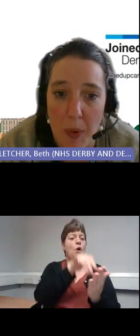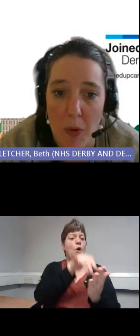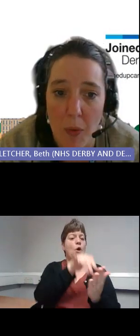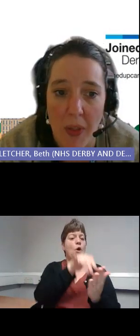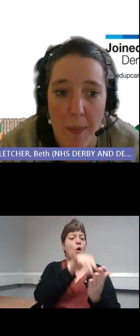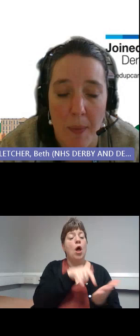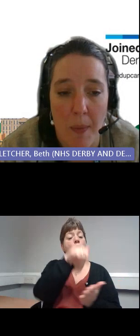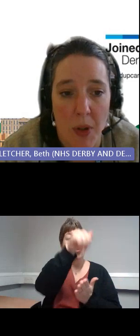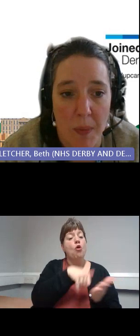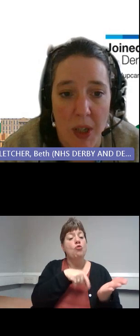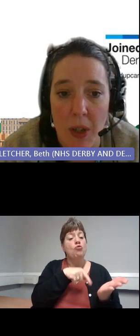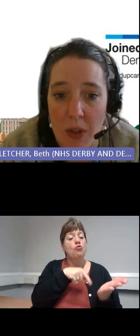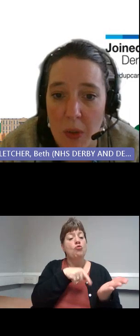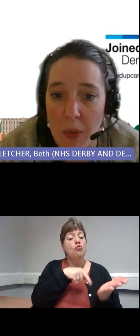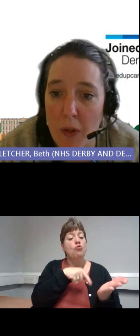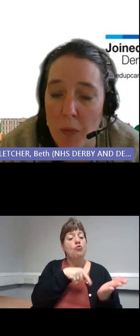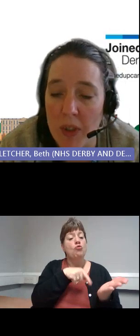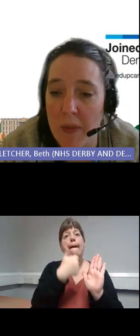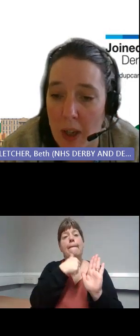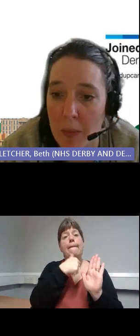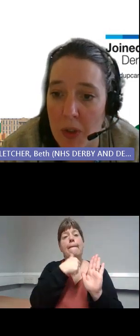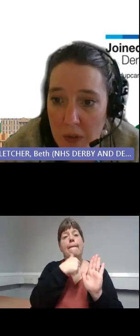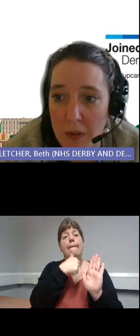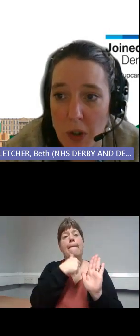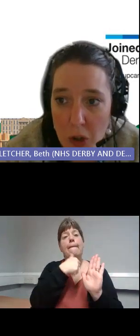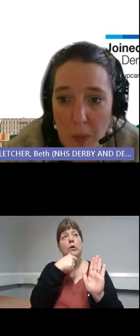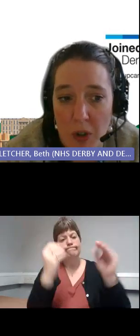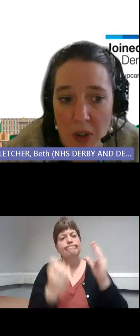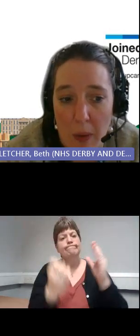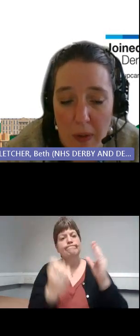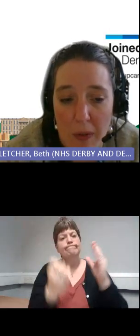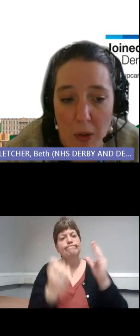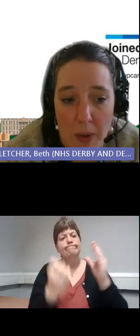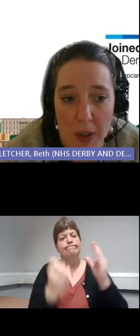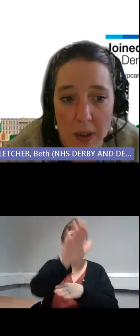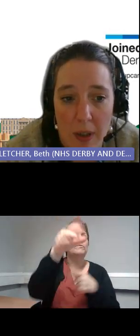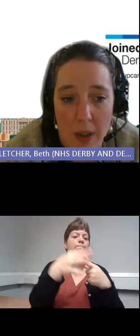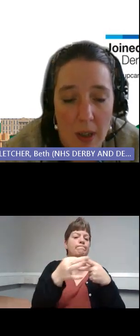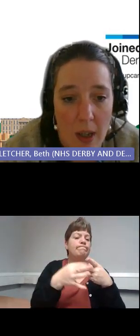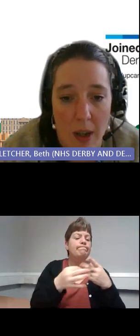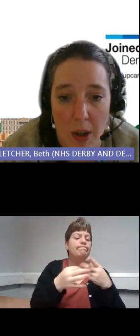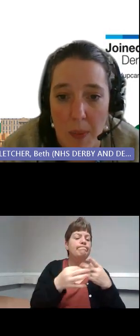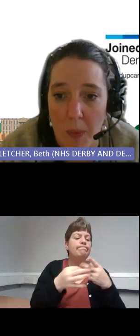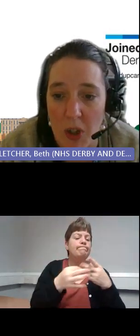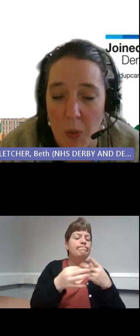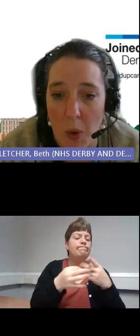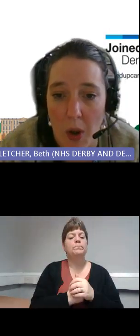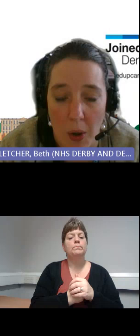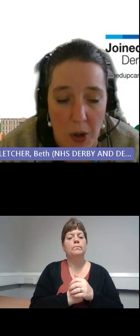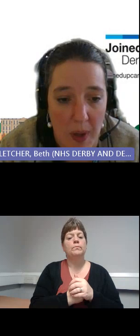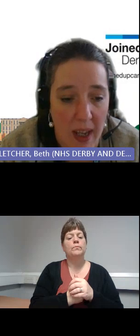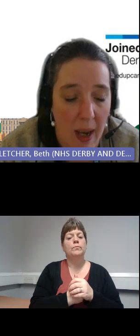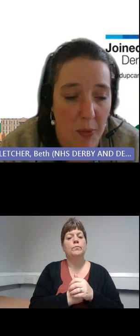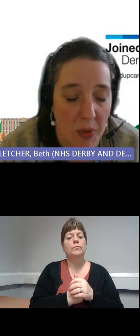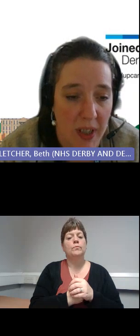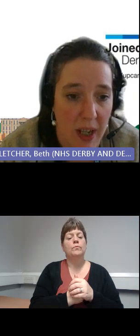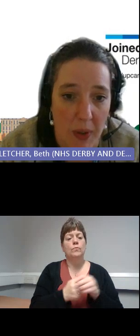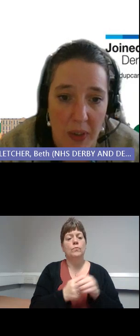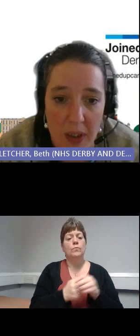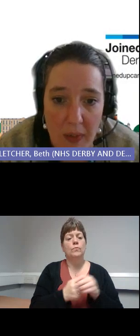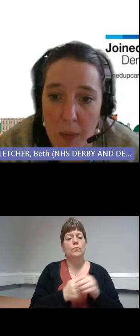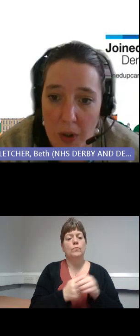That report will then be used to inform the development of the future options going forward, which you'll be kept